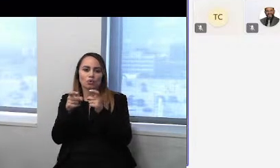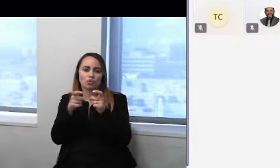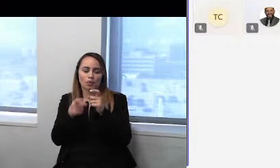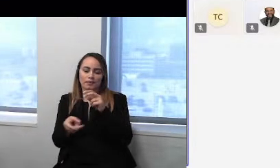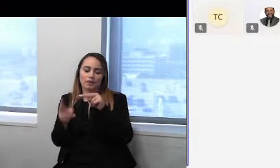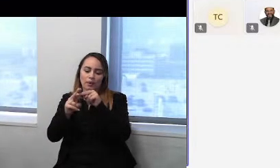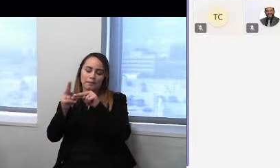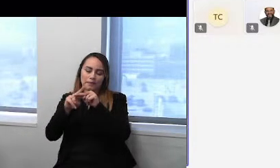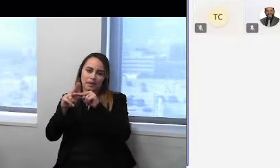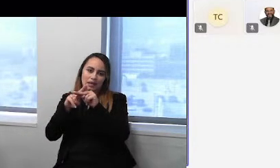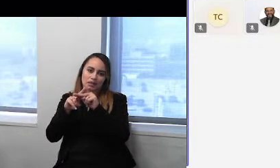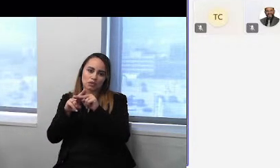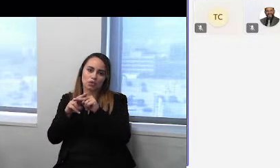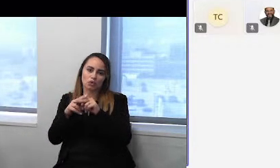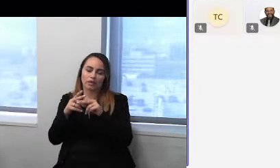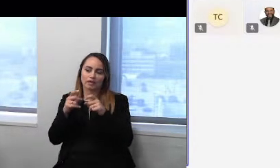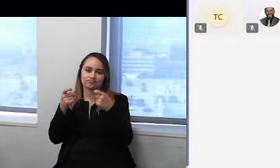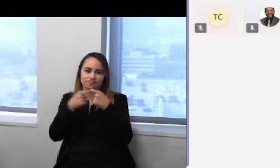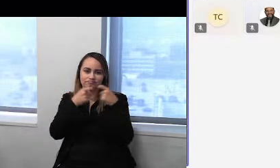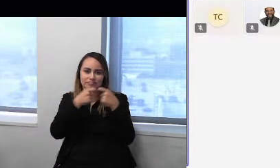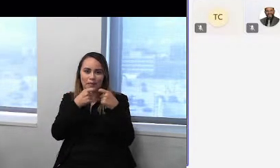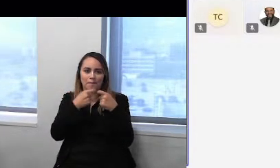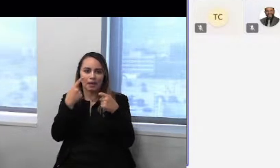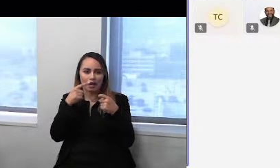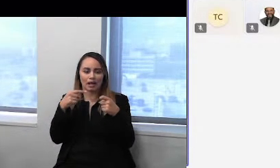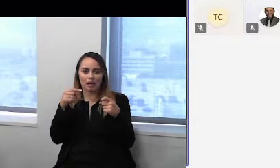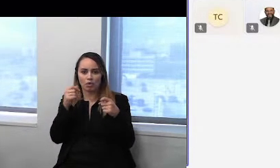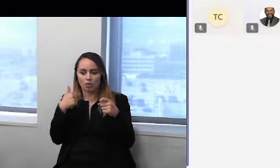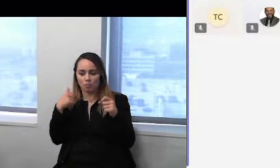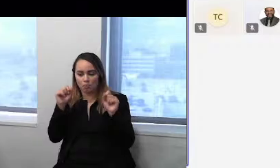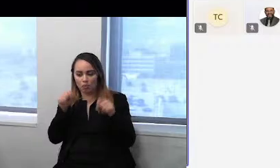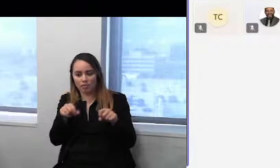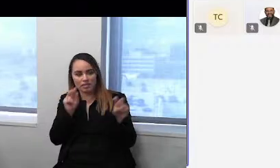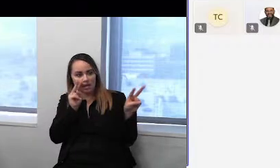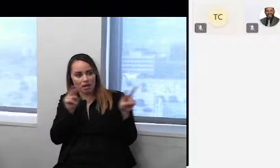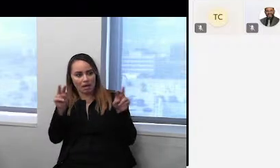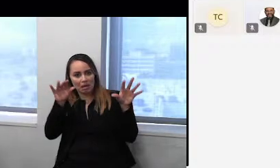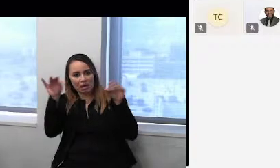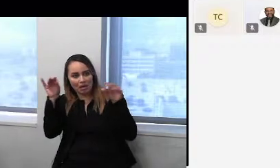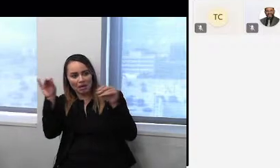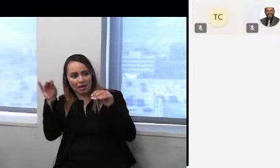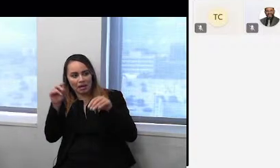to deal with the fluctuations of the renewable energy. So